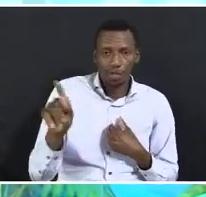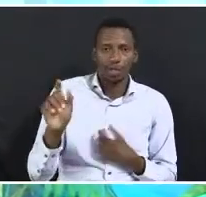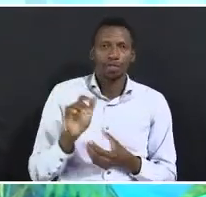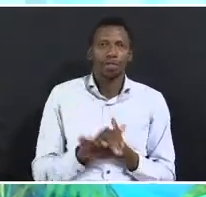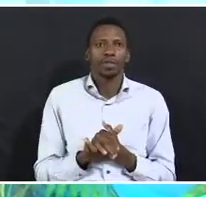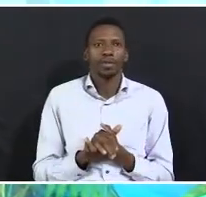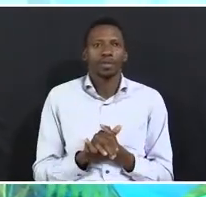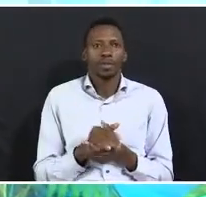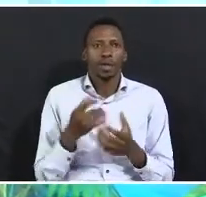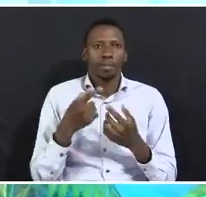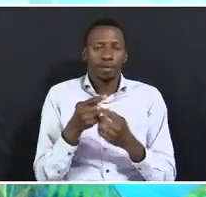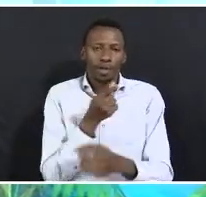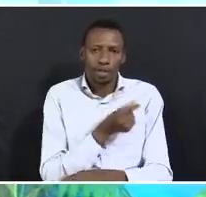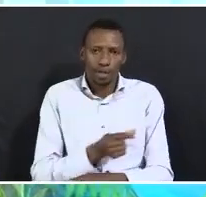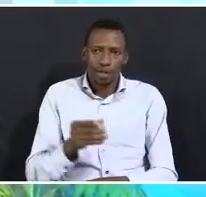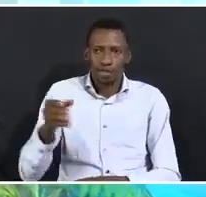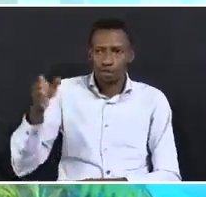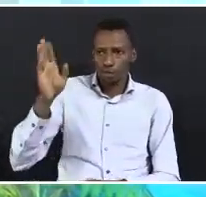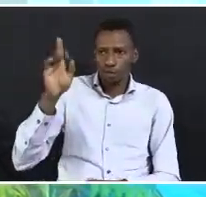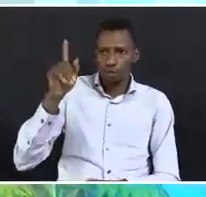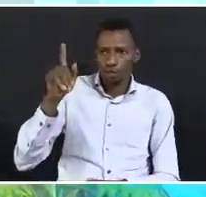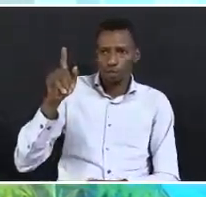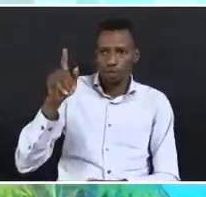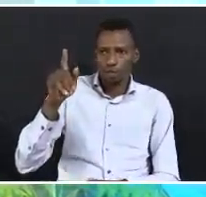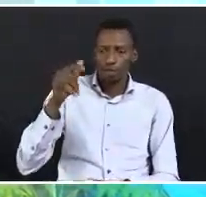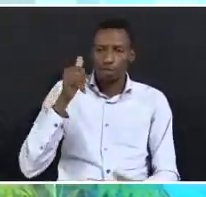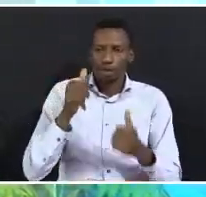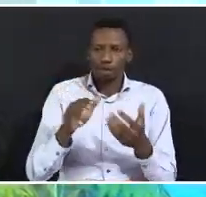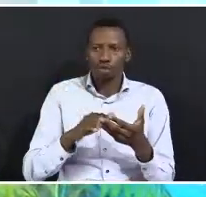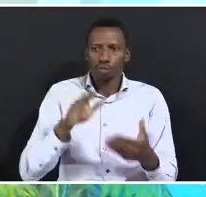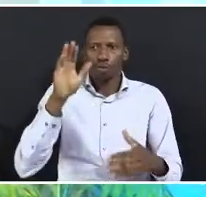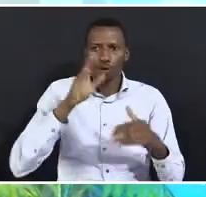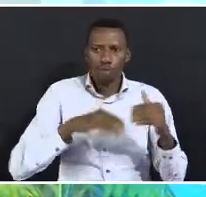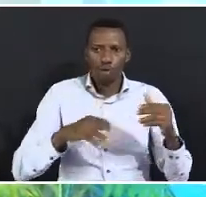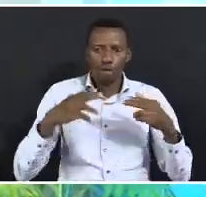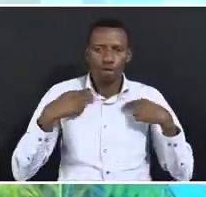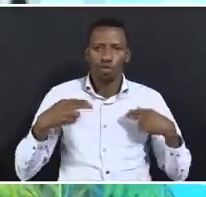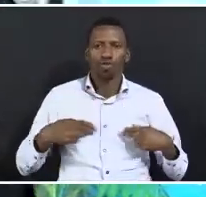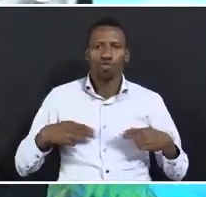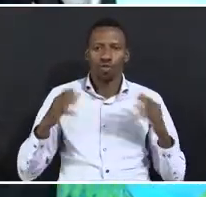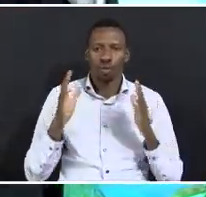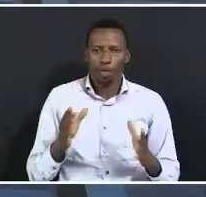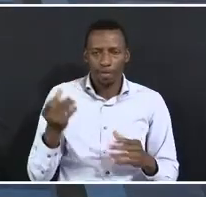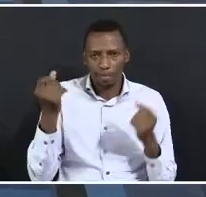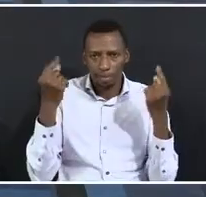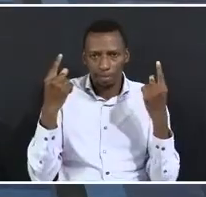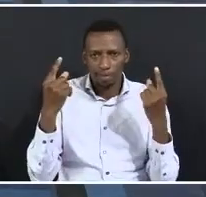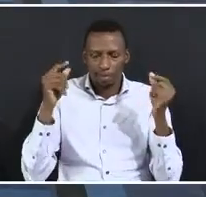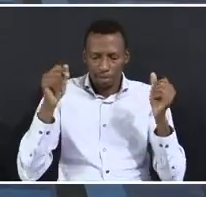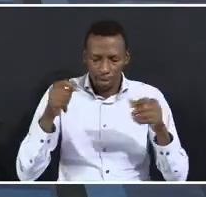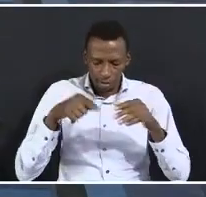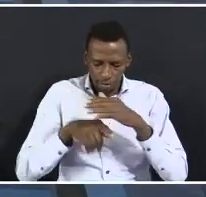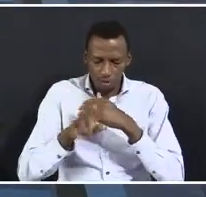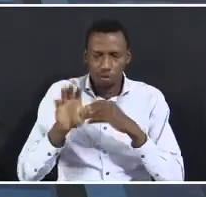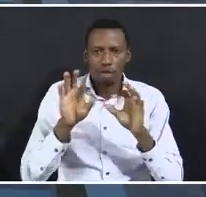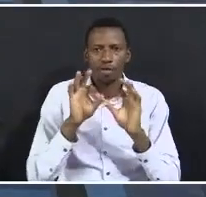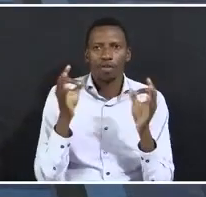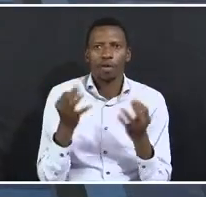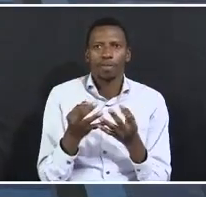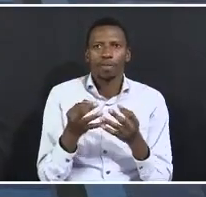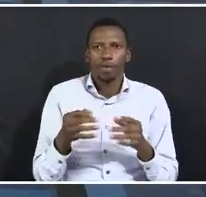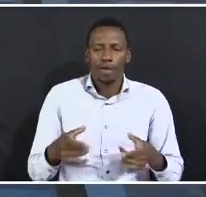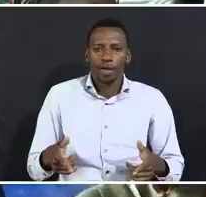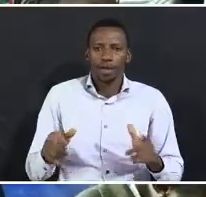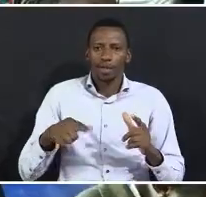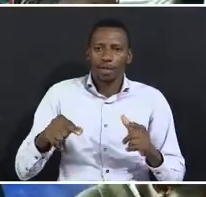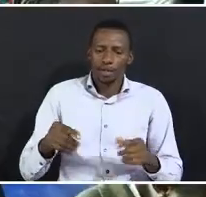You know yourself. That the grace of God, which surpasses human understanding, can still come to your family. Let us give